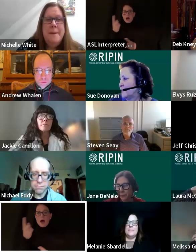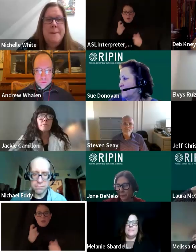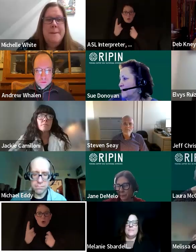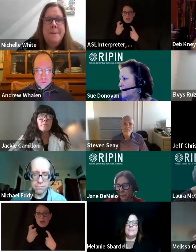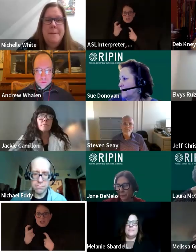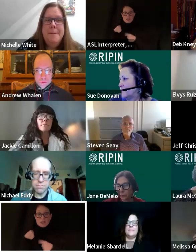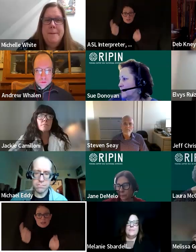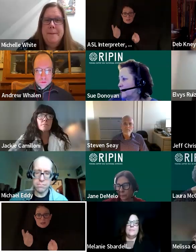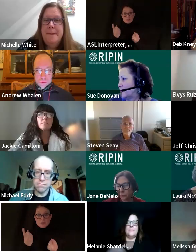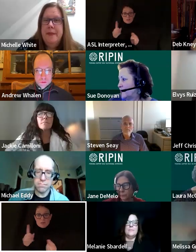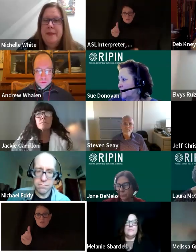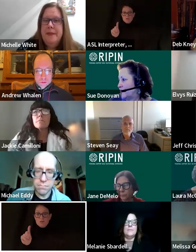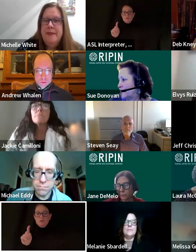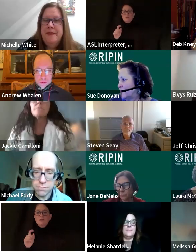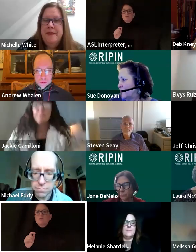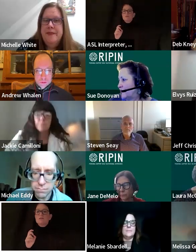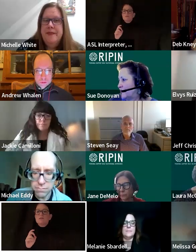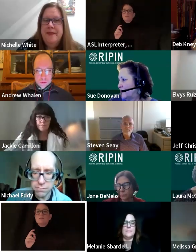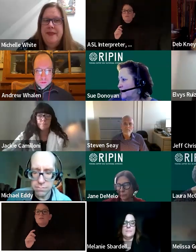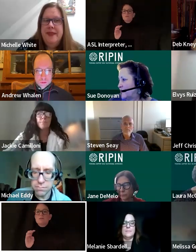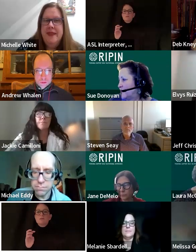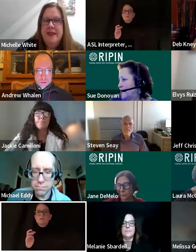about that? We'll put the slides back up.